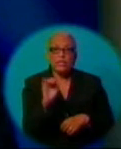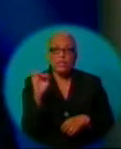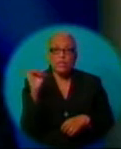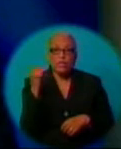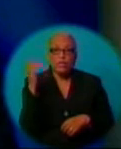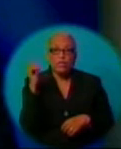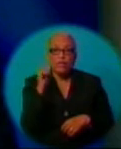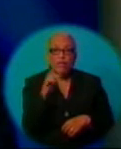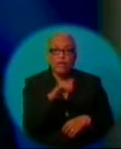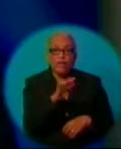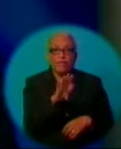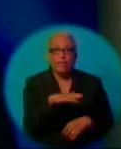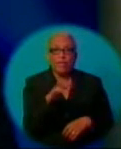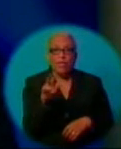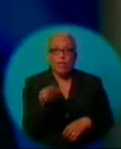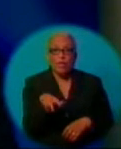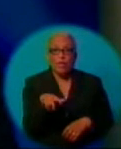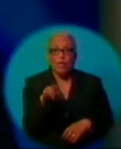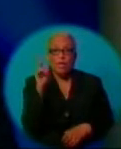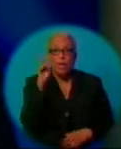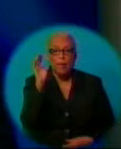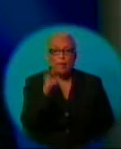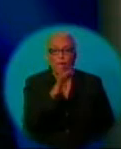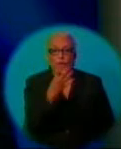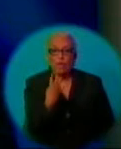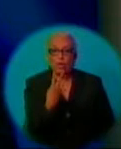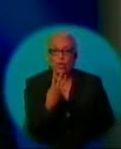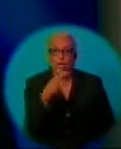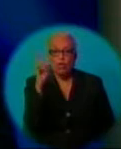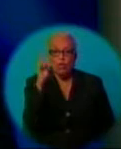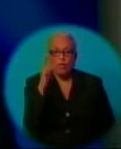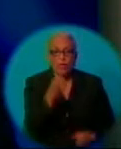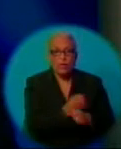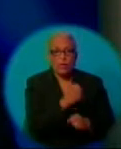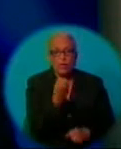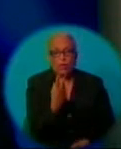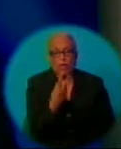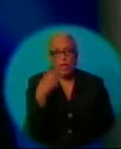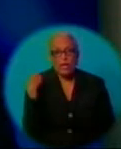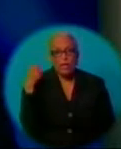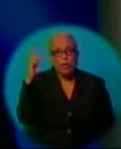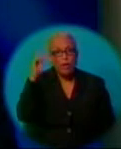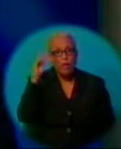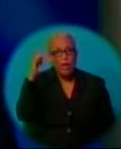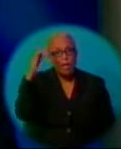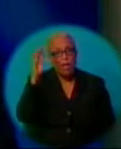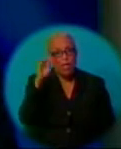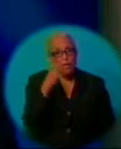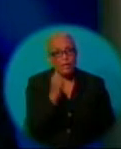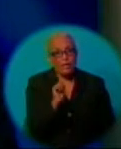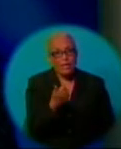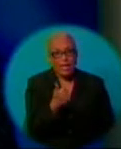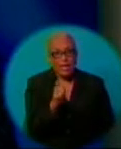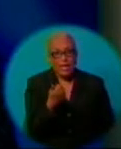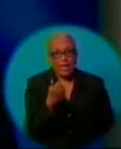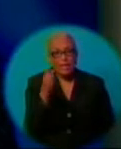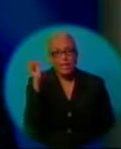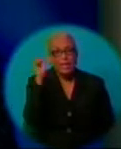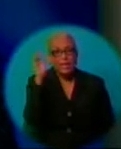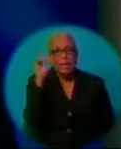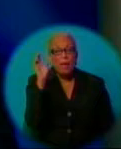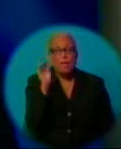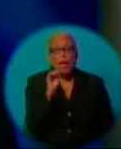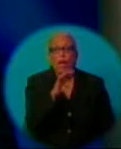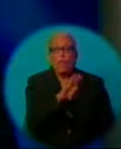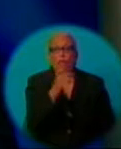Graves got 33, Kyle Mayers 14, Ransford Beaton 12, and Captain Craig Brathwaite 10. Sunita Del Mel took 4